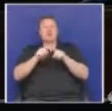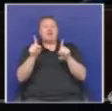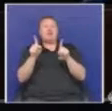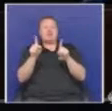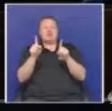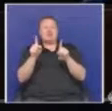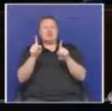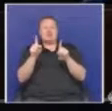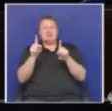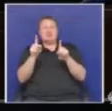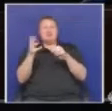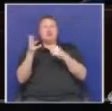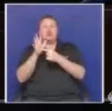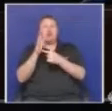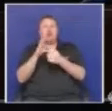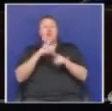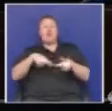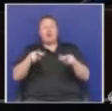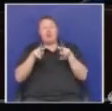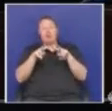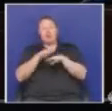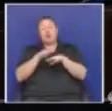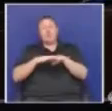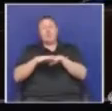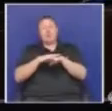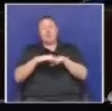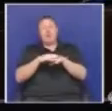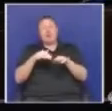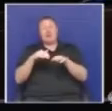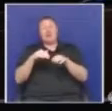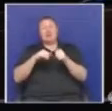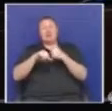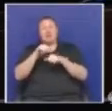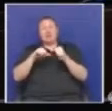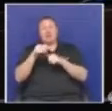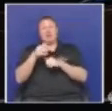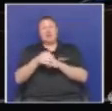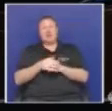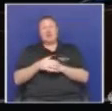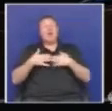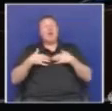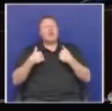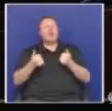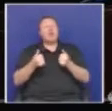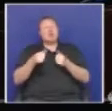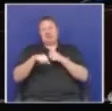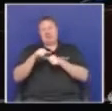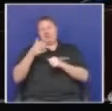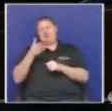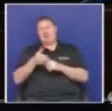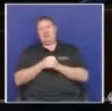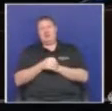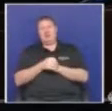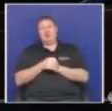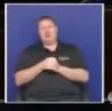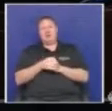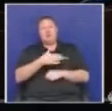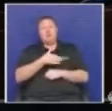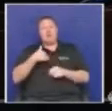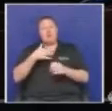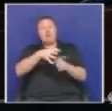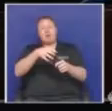core values that are the basis of society and that healthy society. The removal of the mother